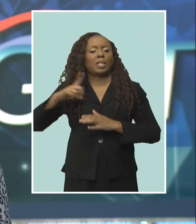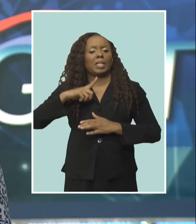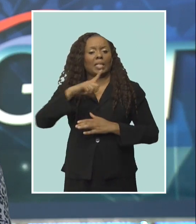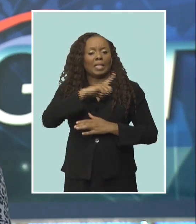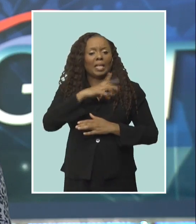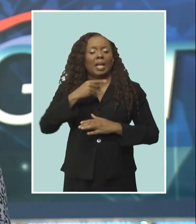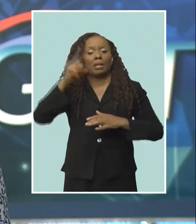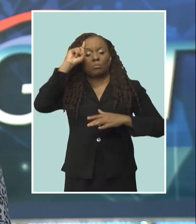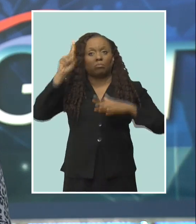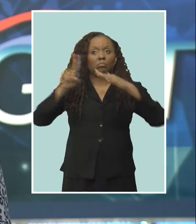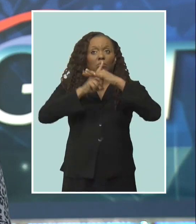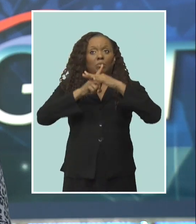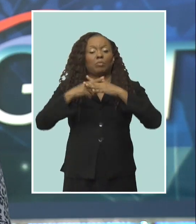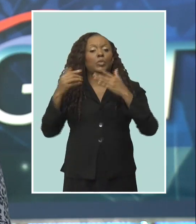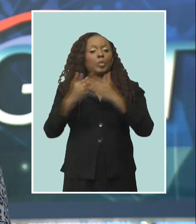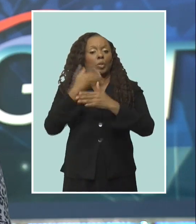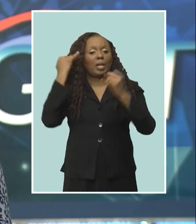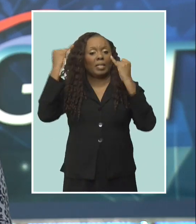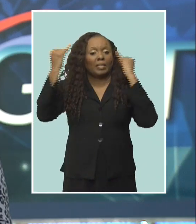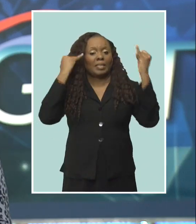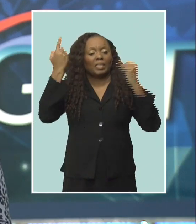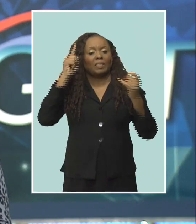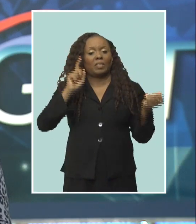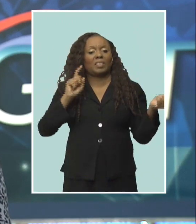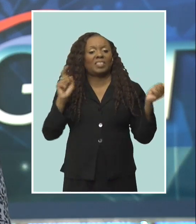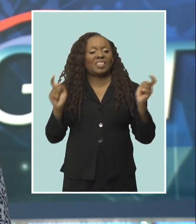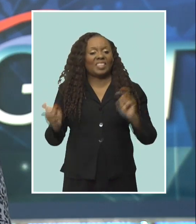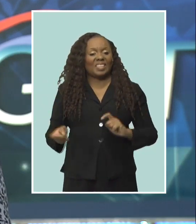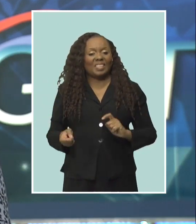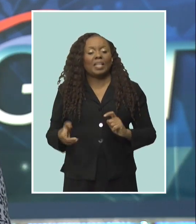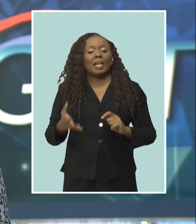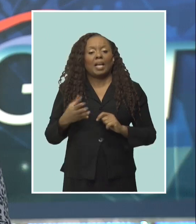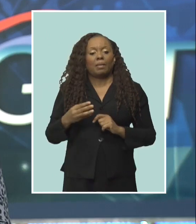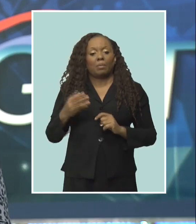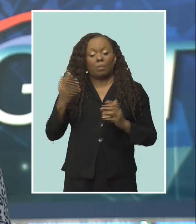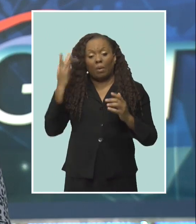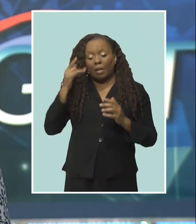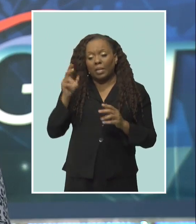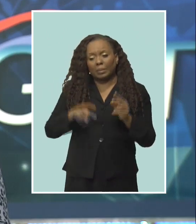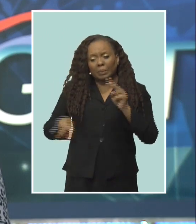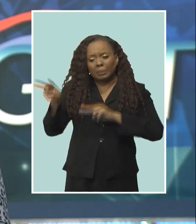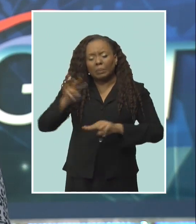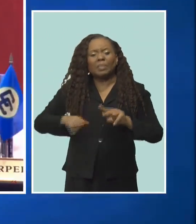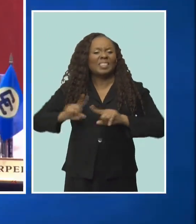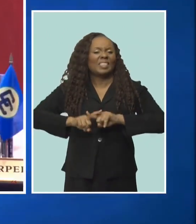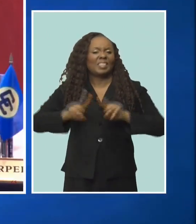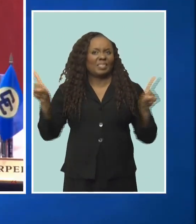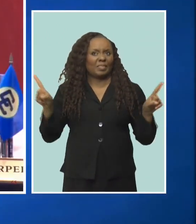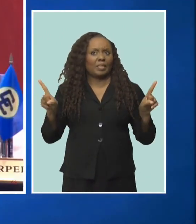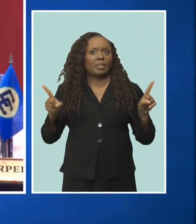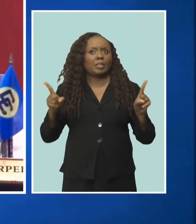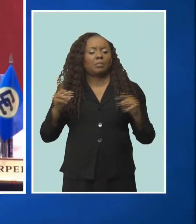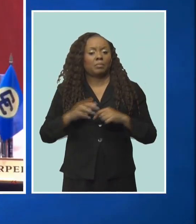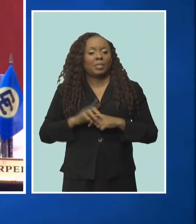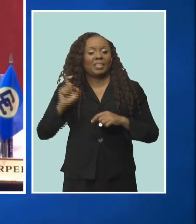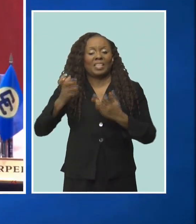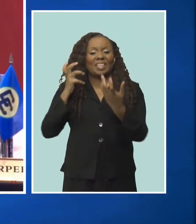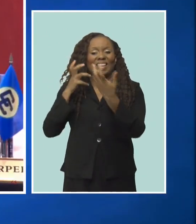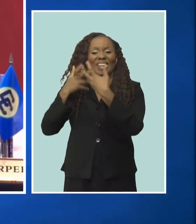new legislative proposals for changes to treat to what is being experienced. We